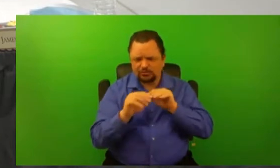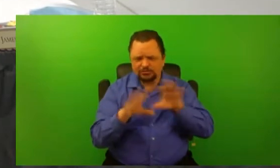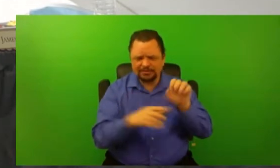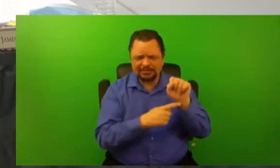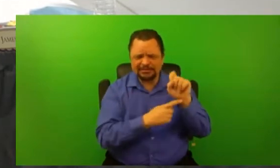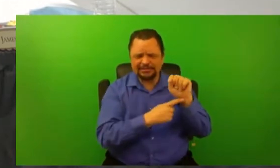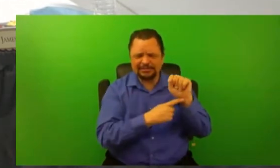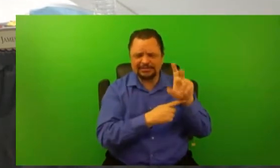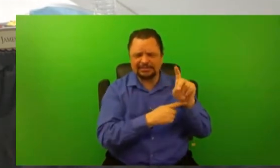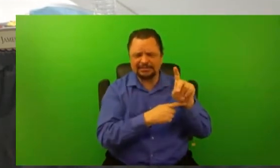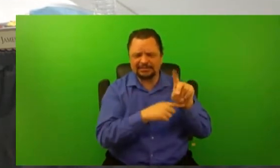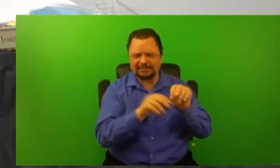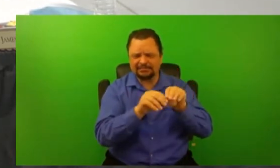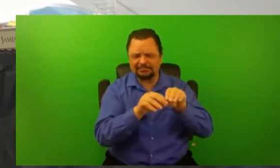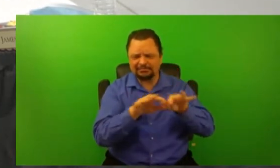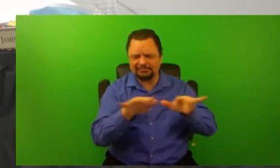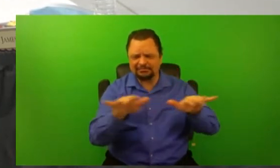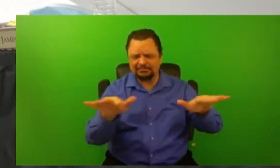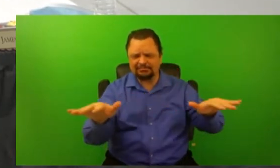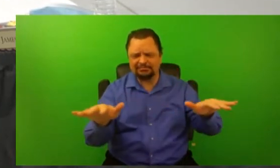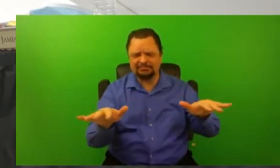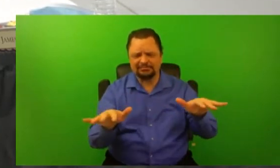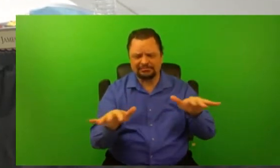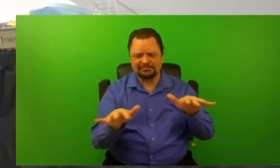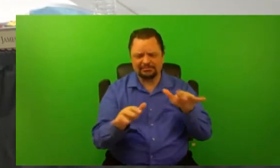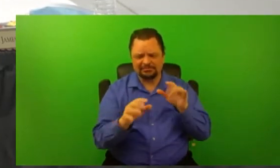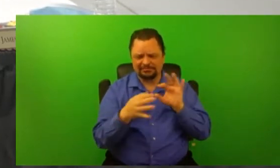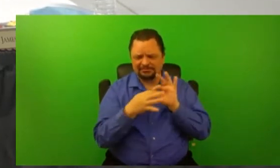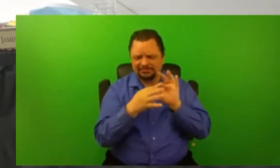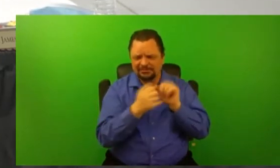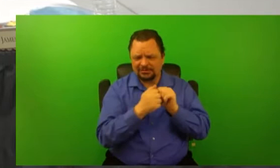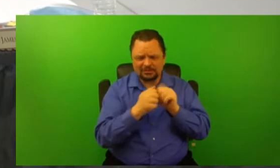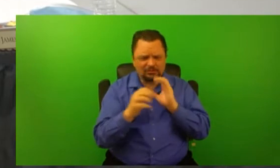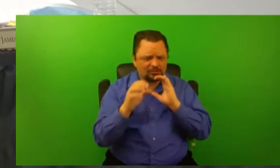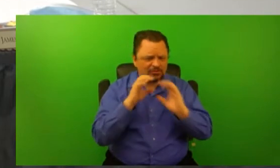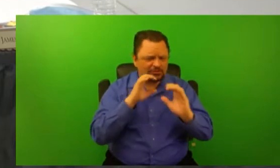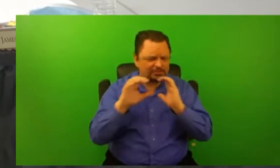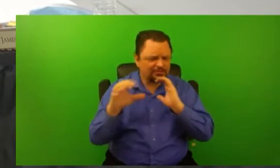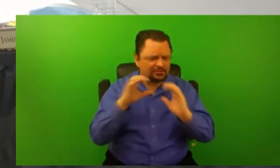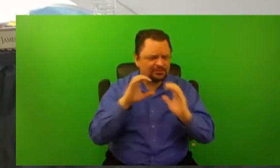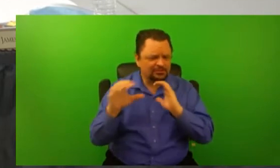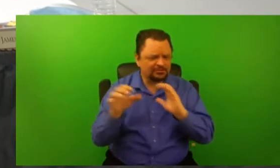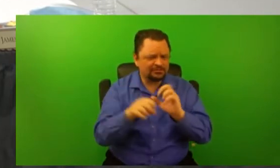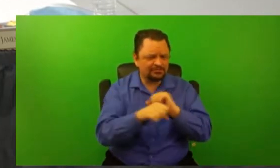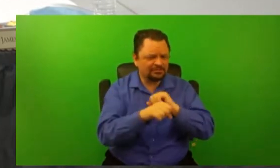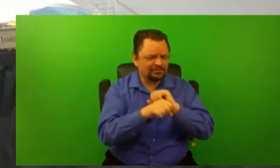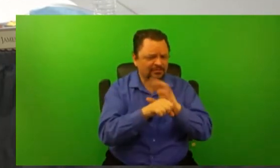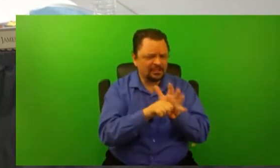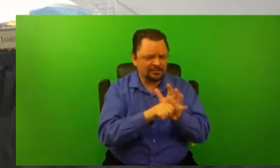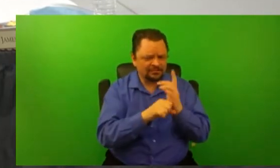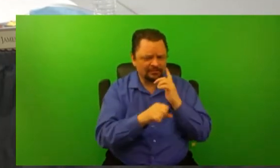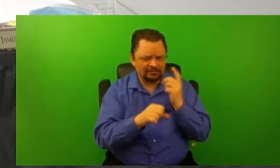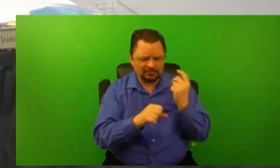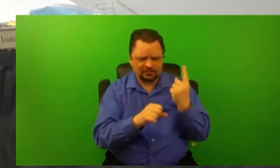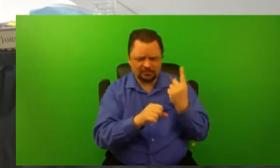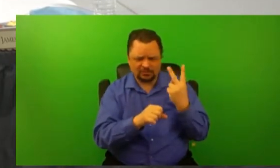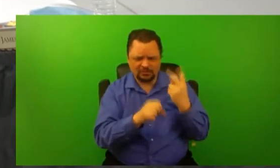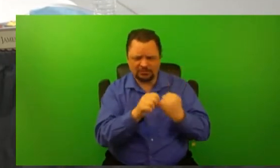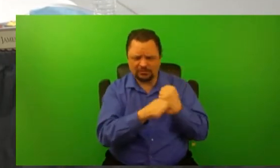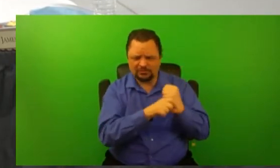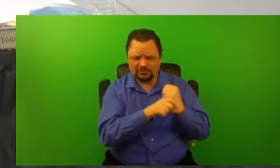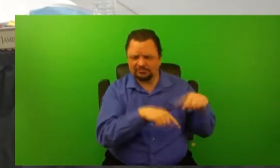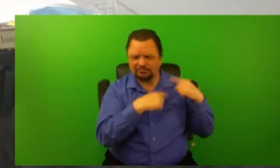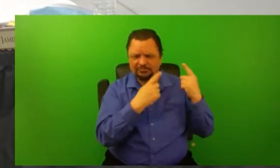lab fees and medications. And let me just say as an aside that during COVID, the last 2+ years, there's been